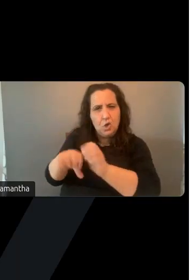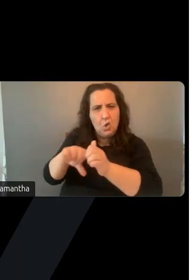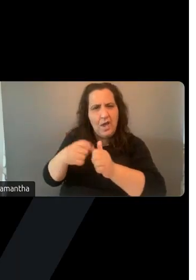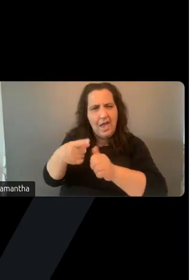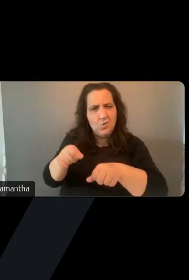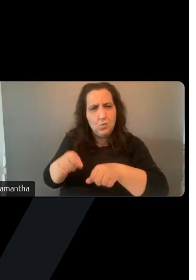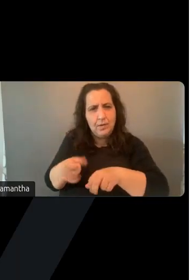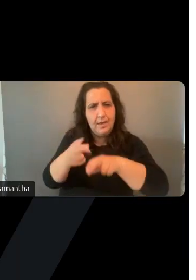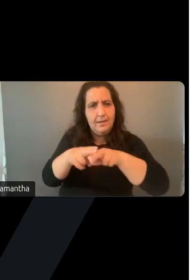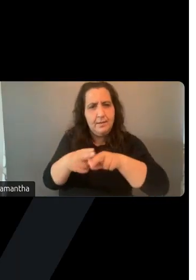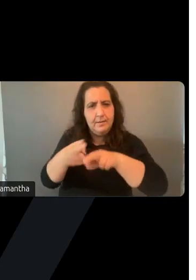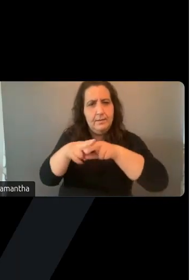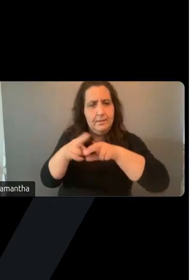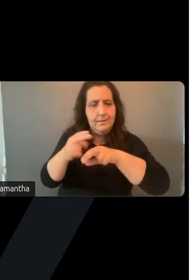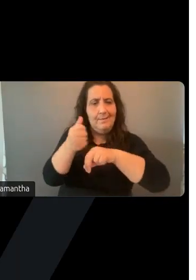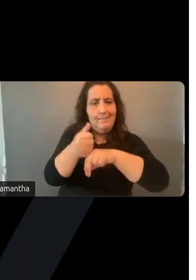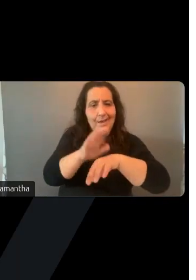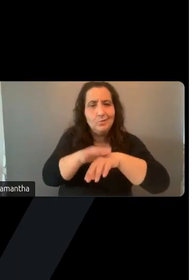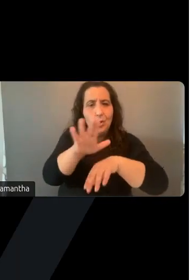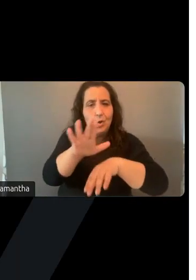on previous teaching experience,